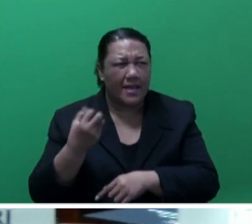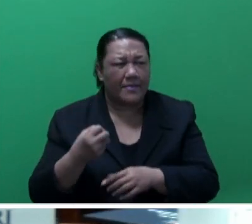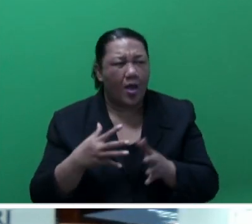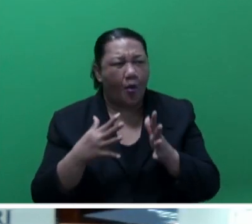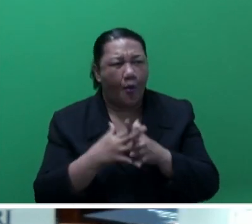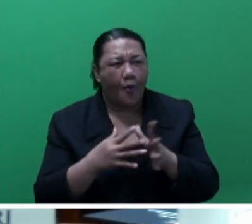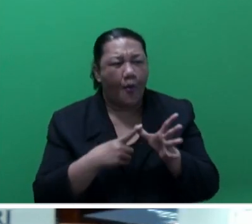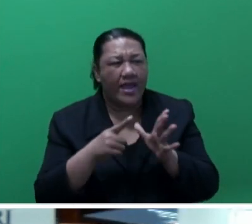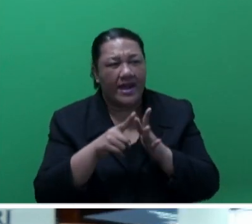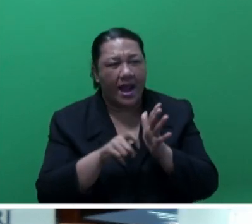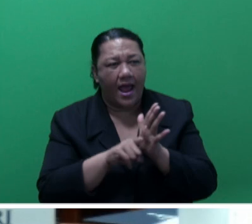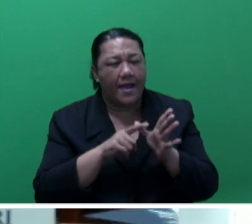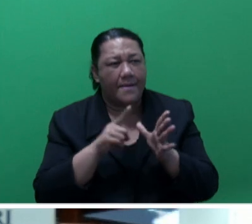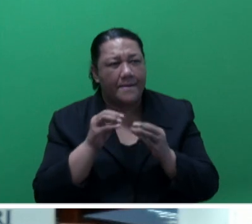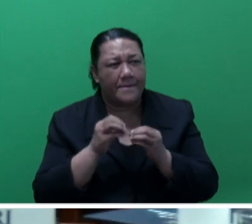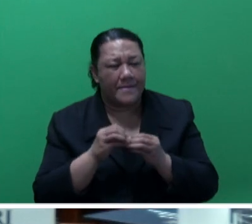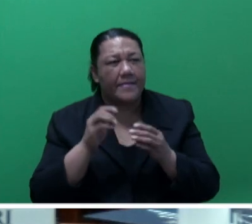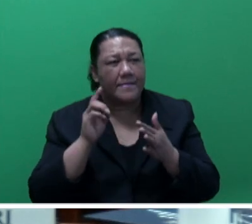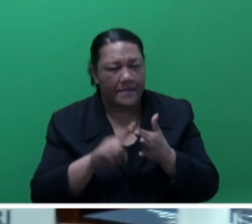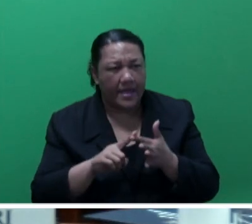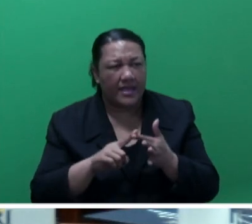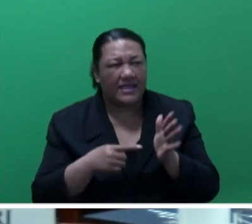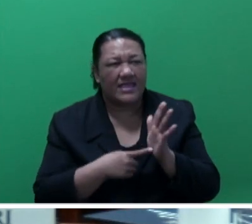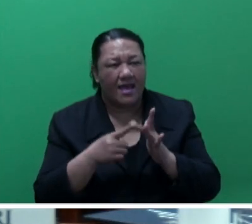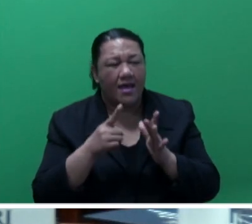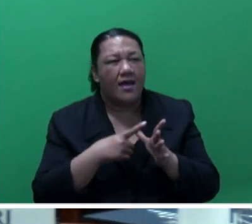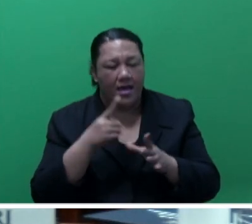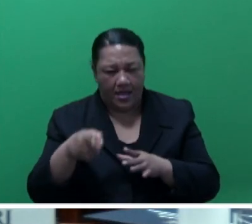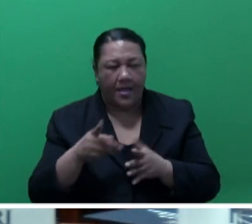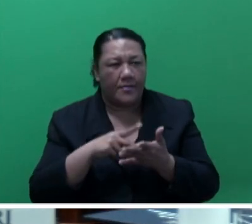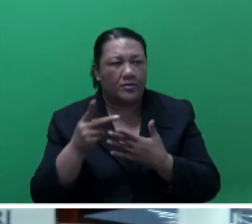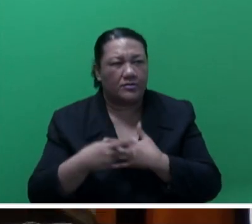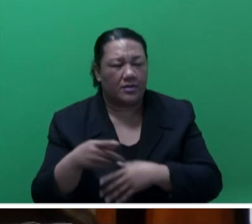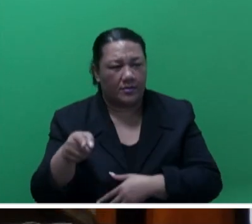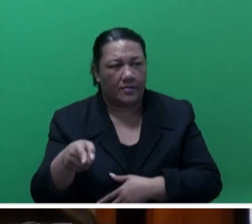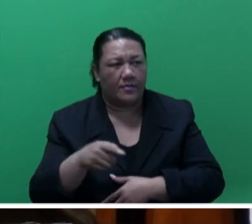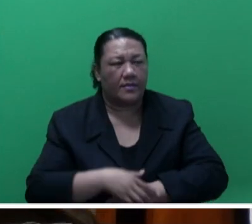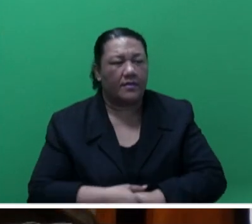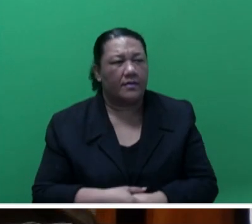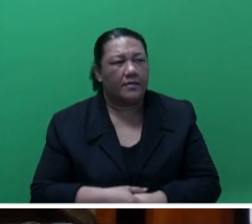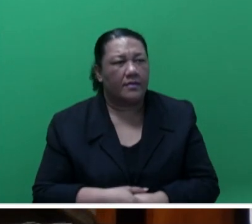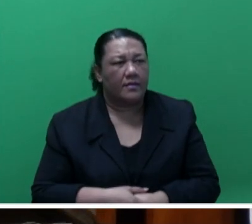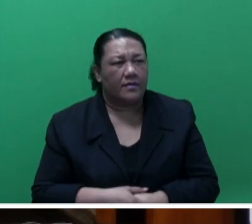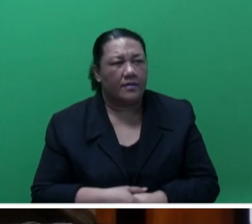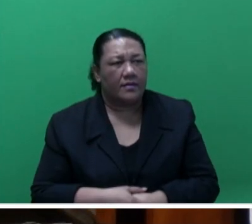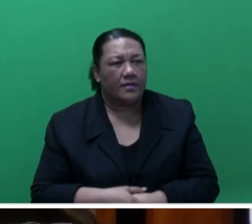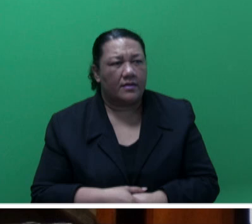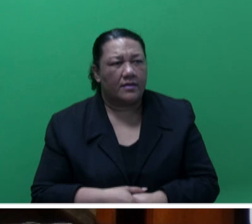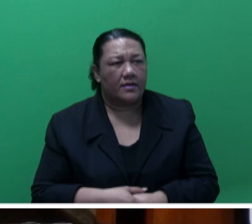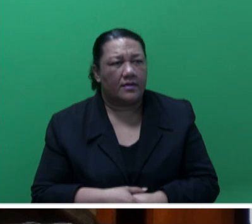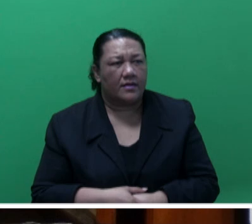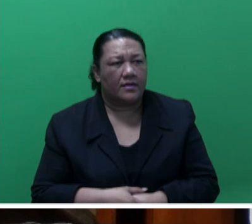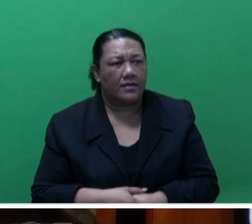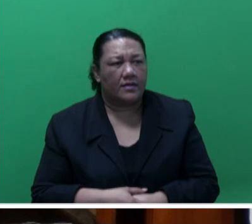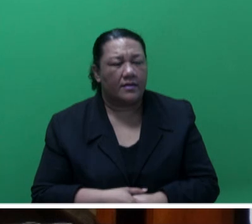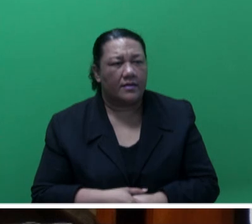Economic Zone Development. It's right next to each other, but they share the same parcel of